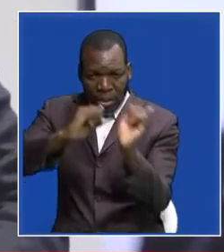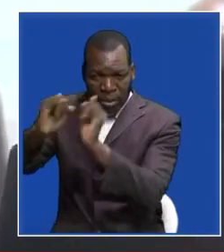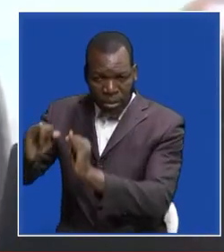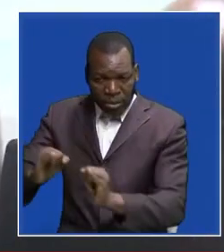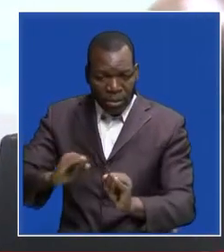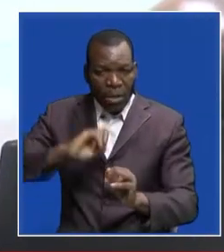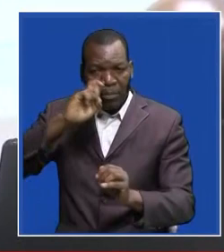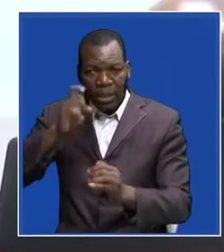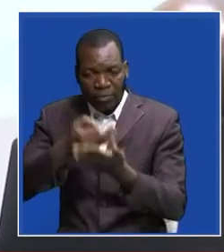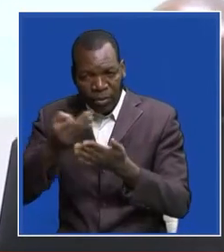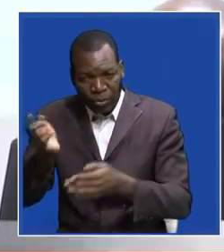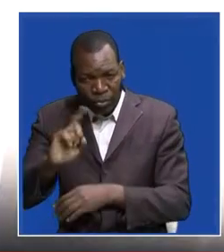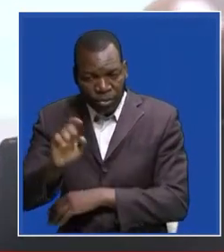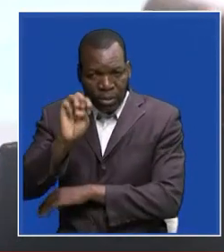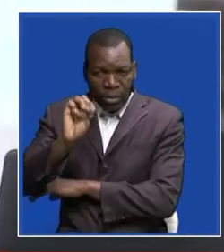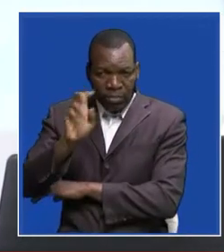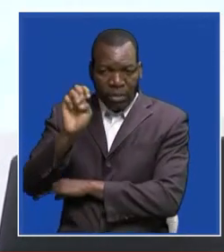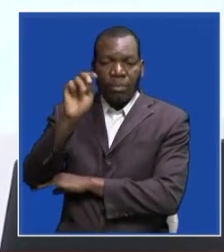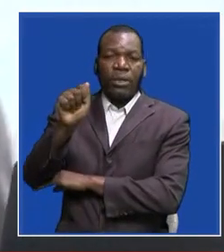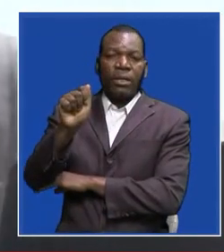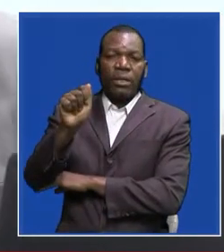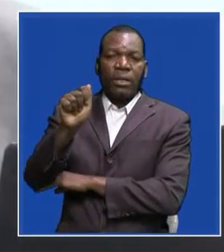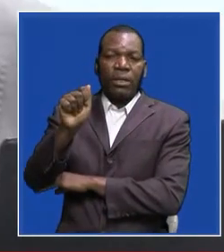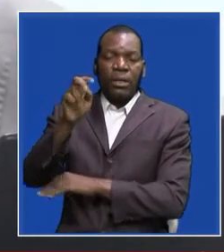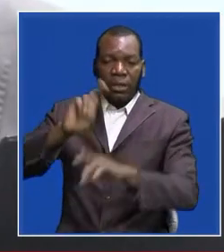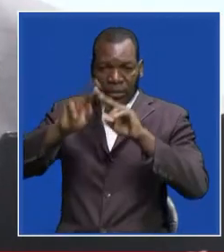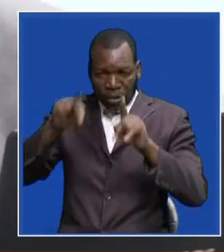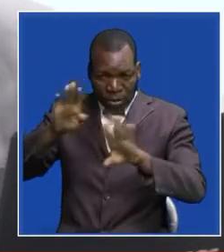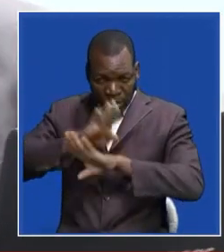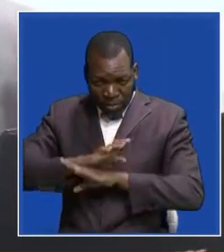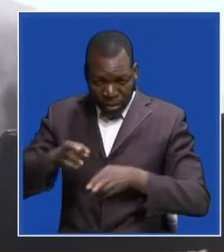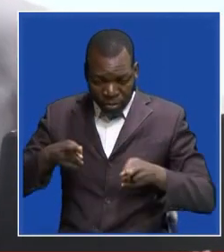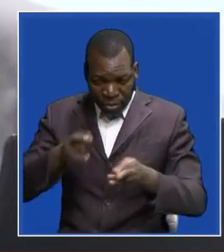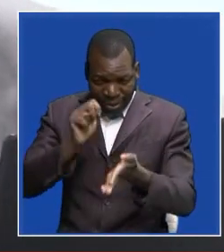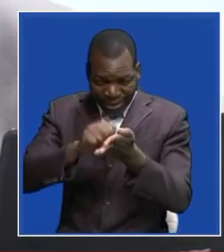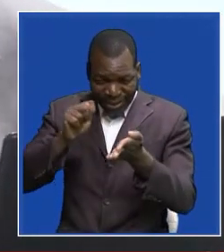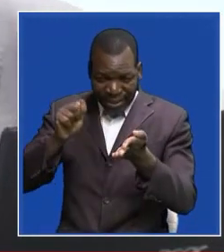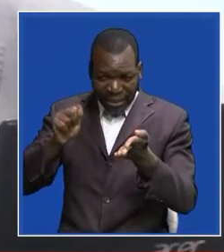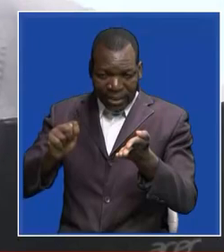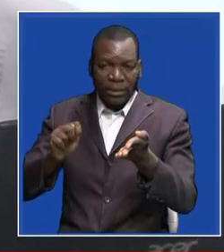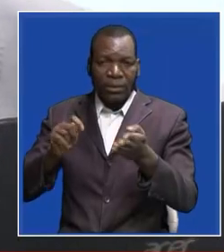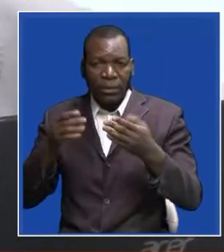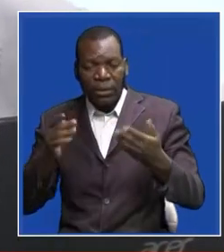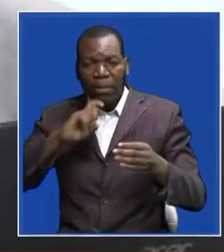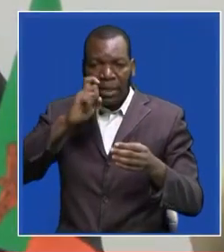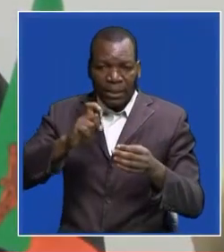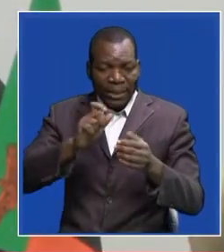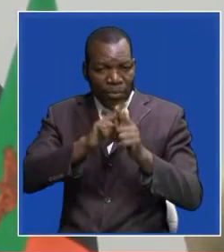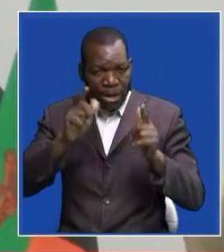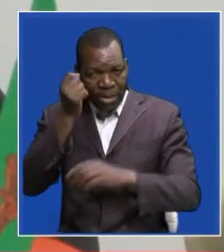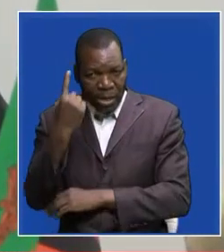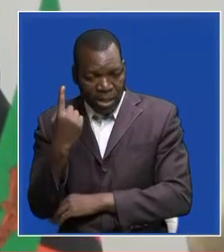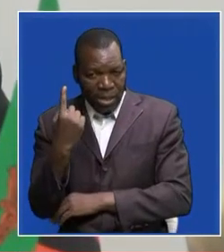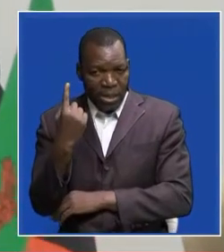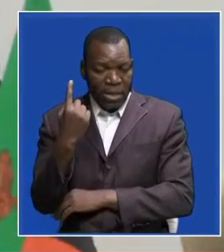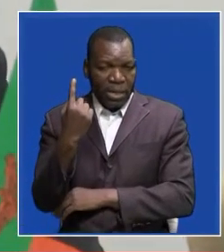fail. Daniel Mwamba is Zambia Road Safety Trust chairperson. This workshop will provide a greater understanding of